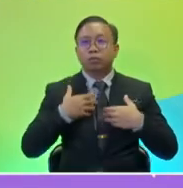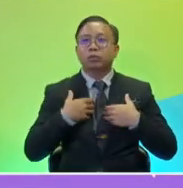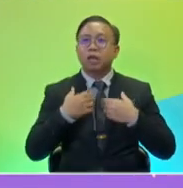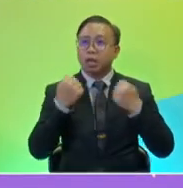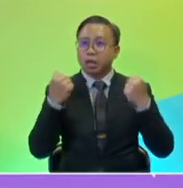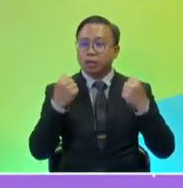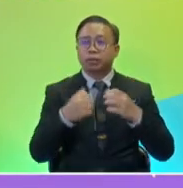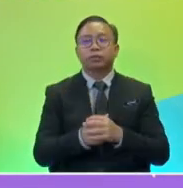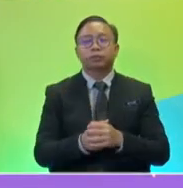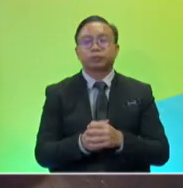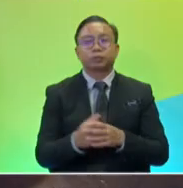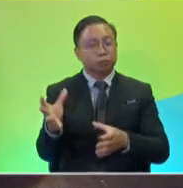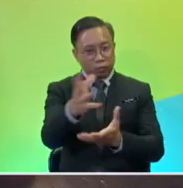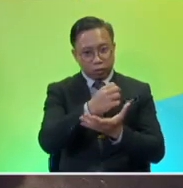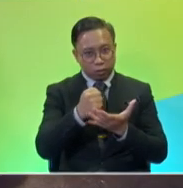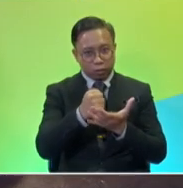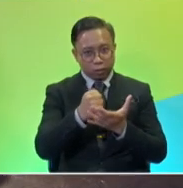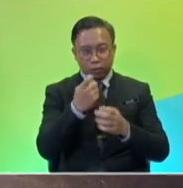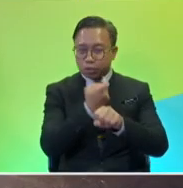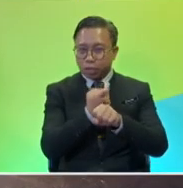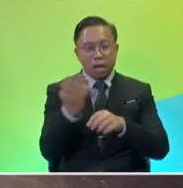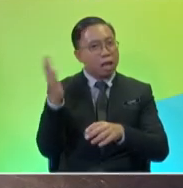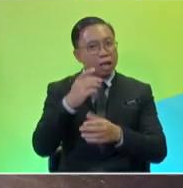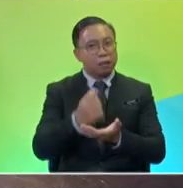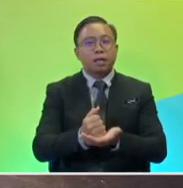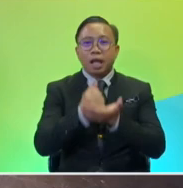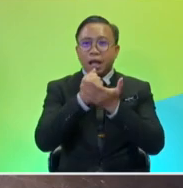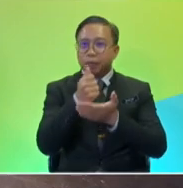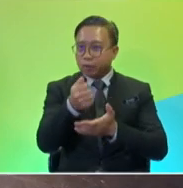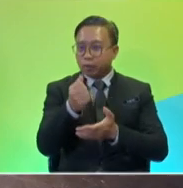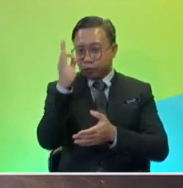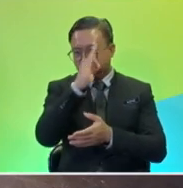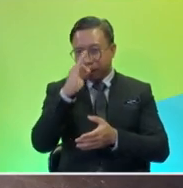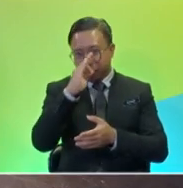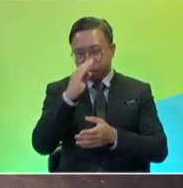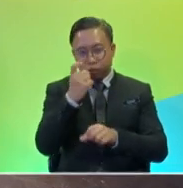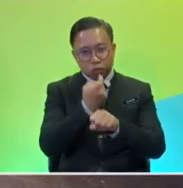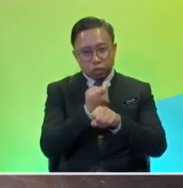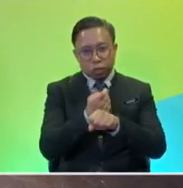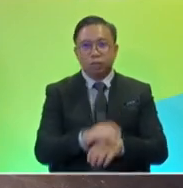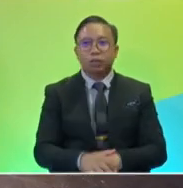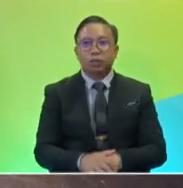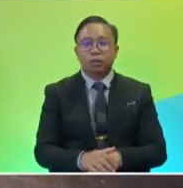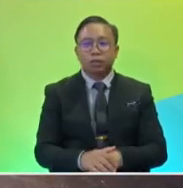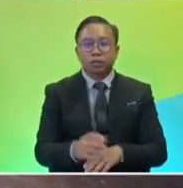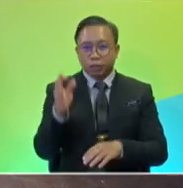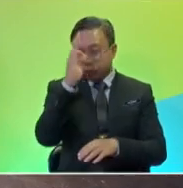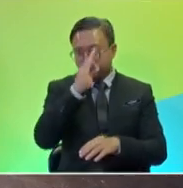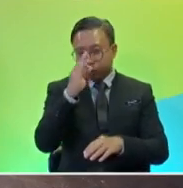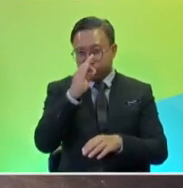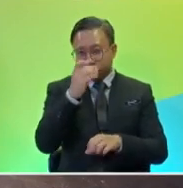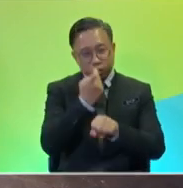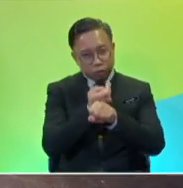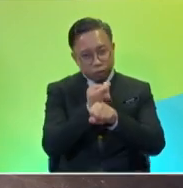seashells. Oh, okay, okay. You know what? Let me help you find some seashells. Okay, sure. Okay, can we help teacher find some seashells? Okay, let's